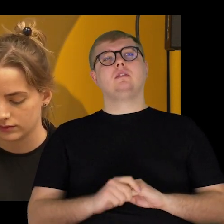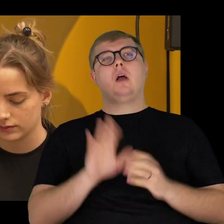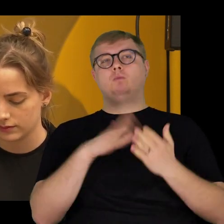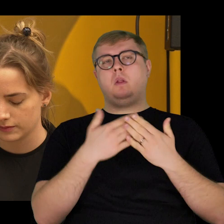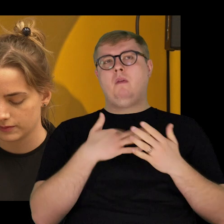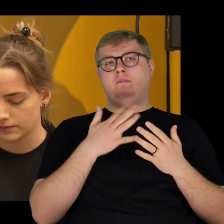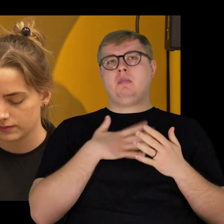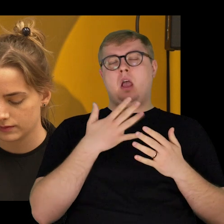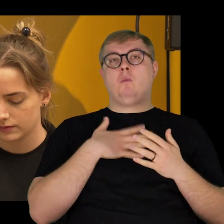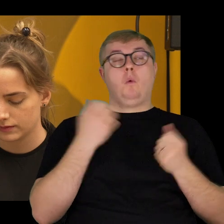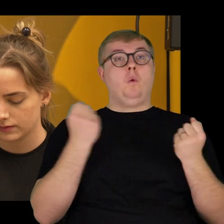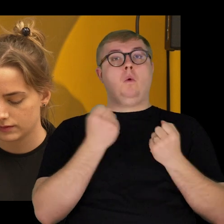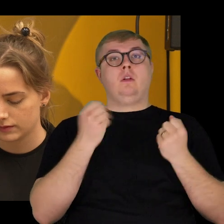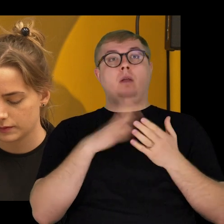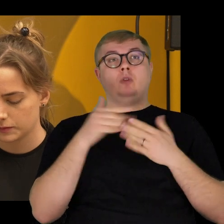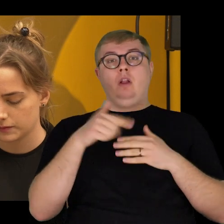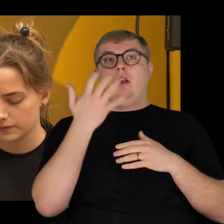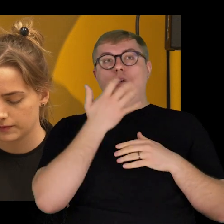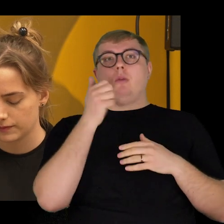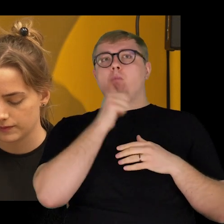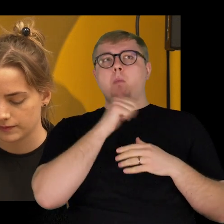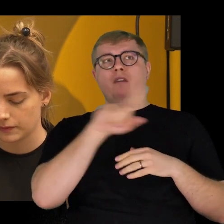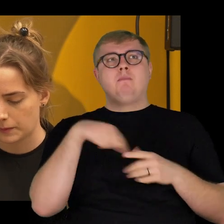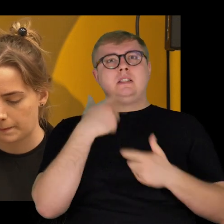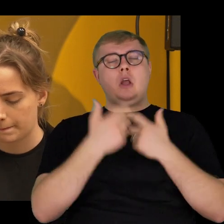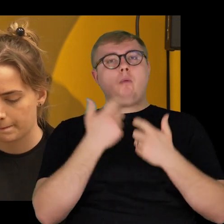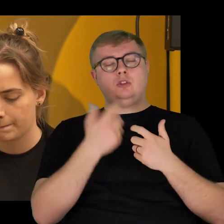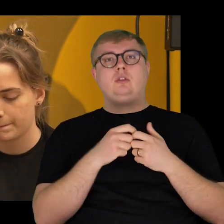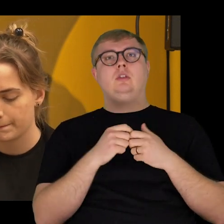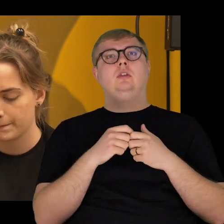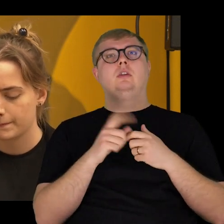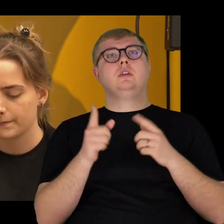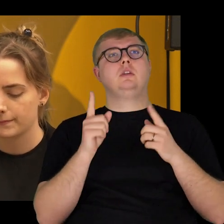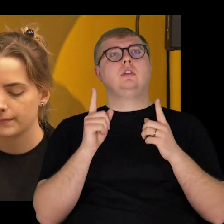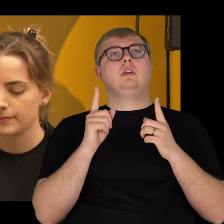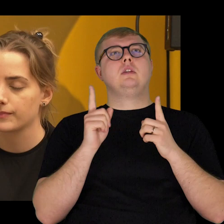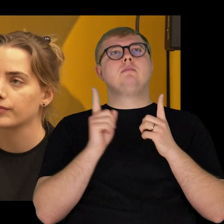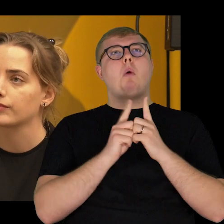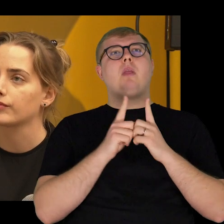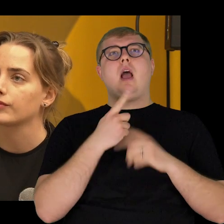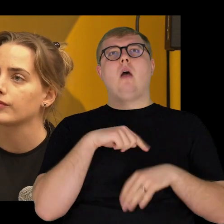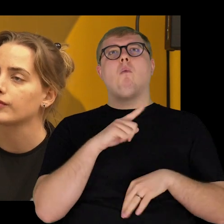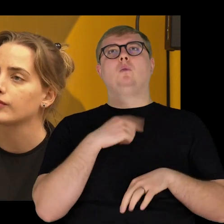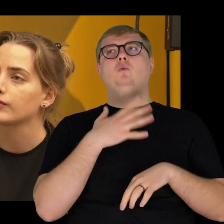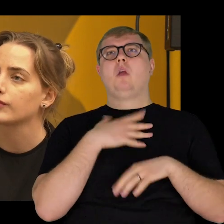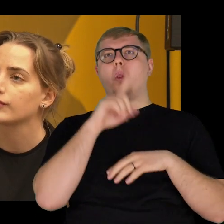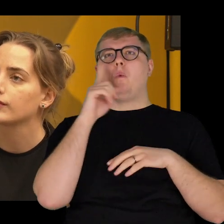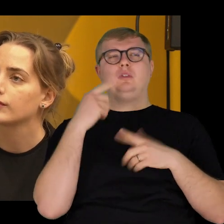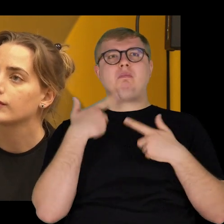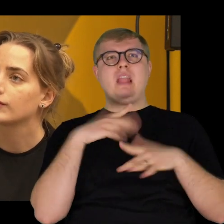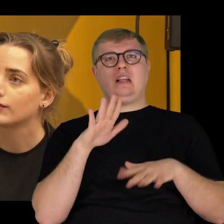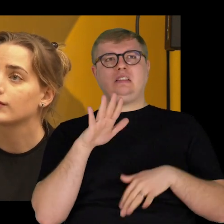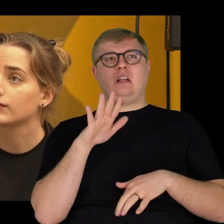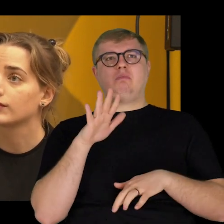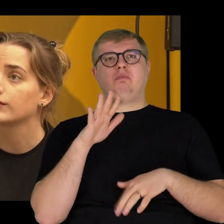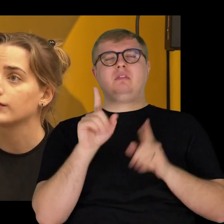this summer when we were trying to do the metaverse, like somehow the reluctance, the implicit reluctance that we had